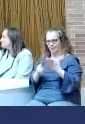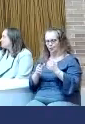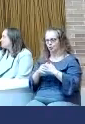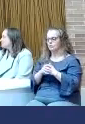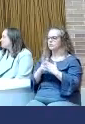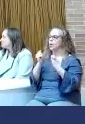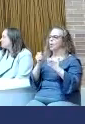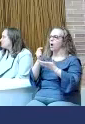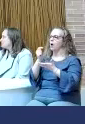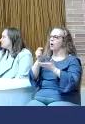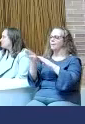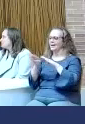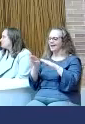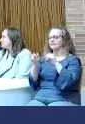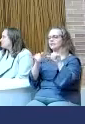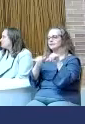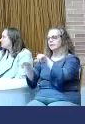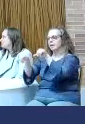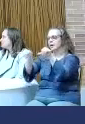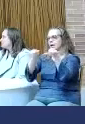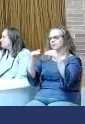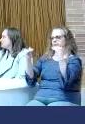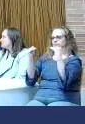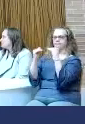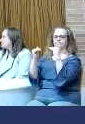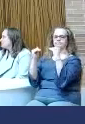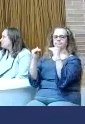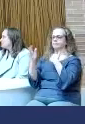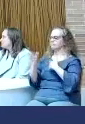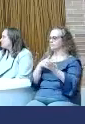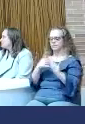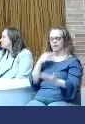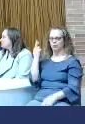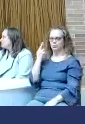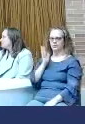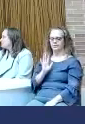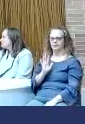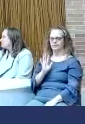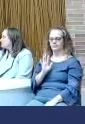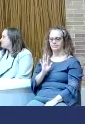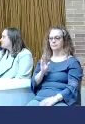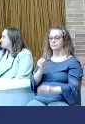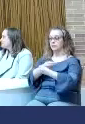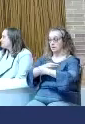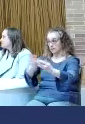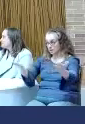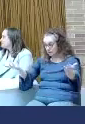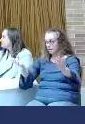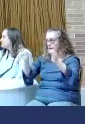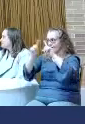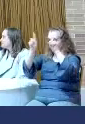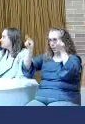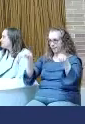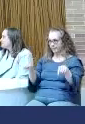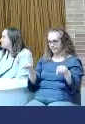same way no matter what so give out your forms make sure that